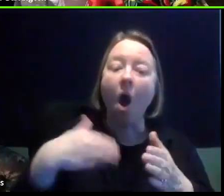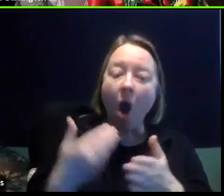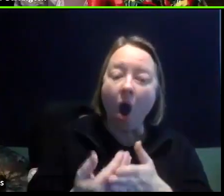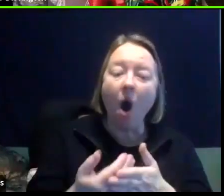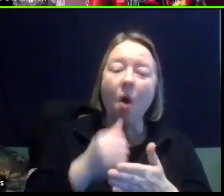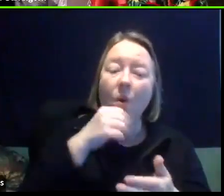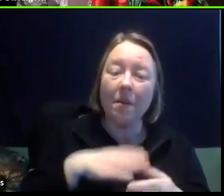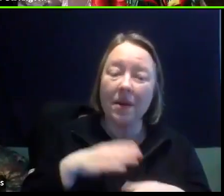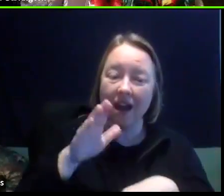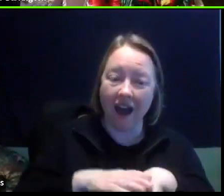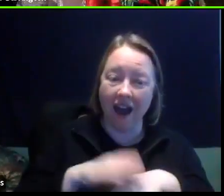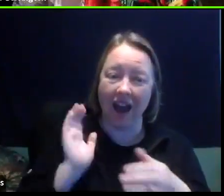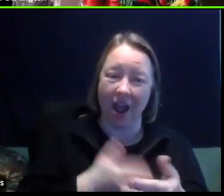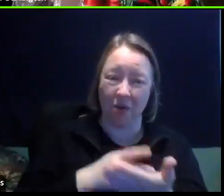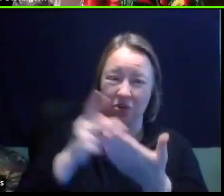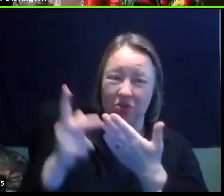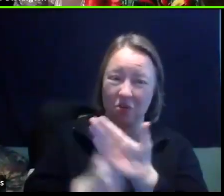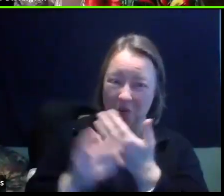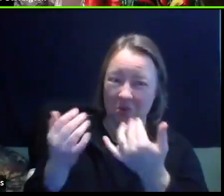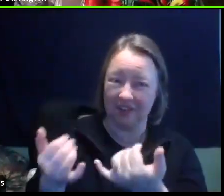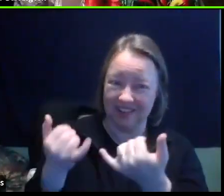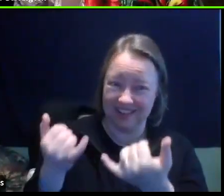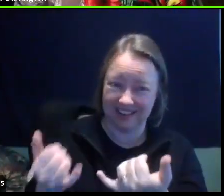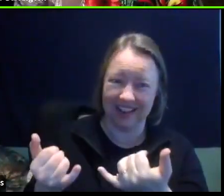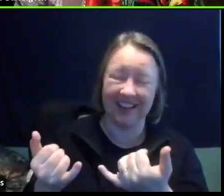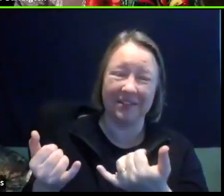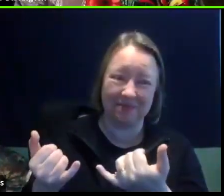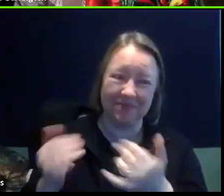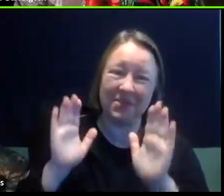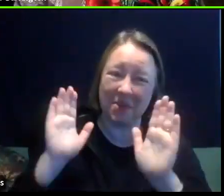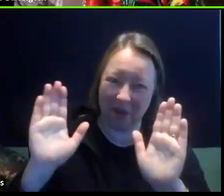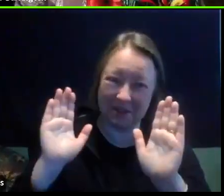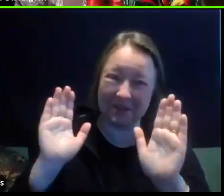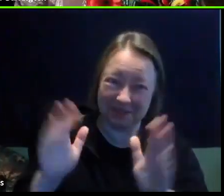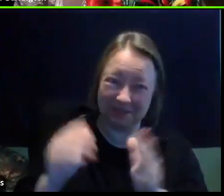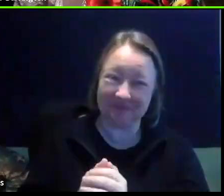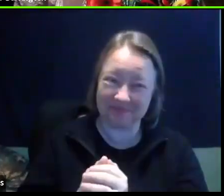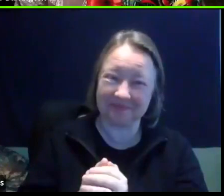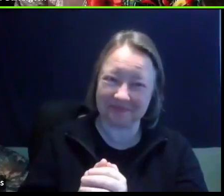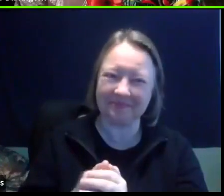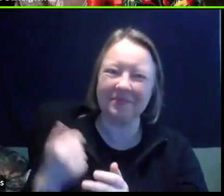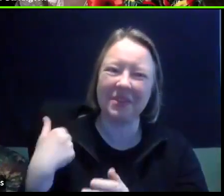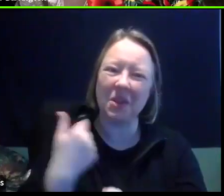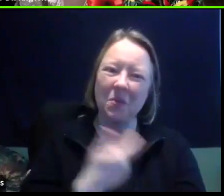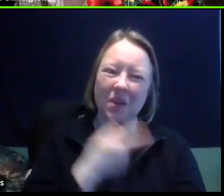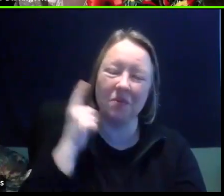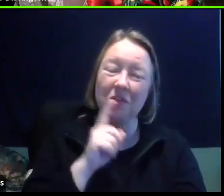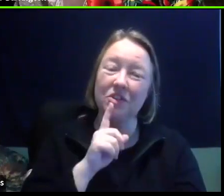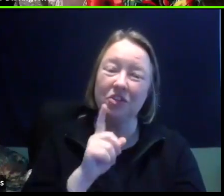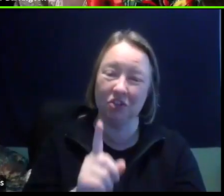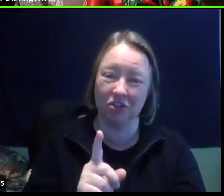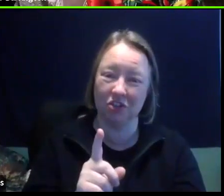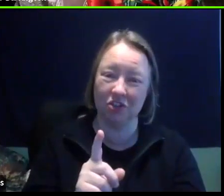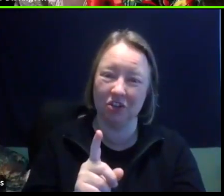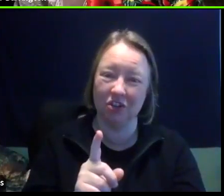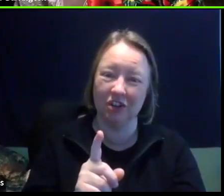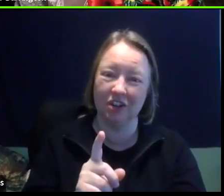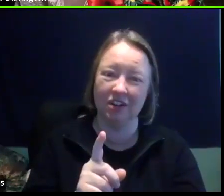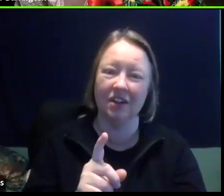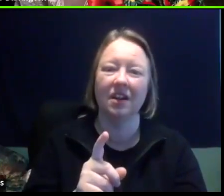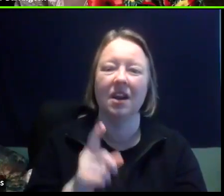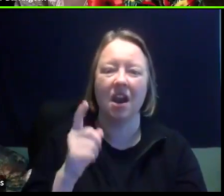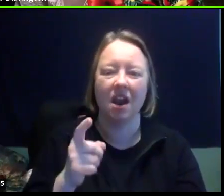today, and it's awesome. And we are definitely putting